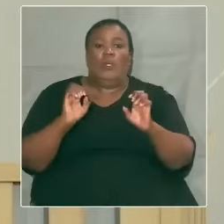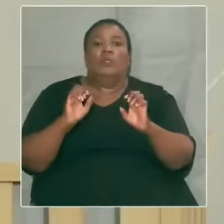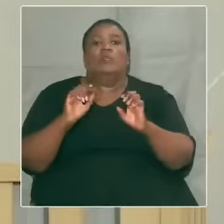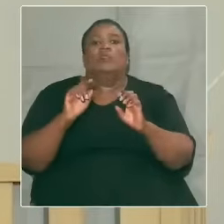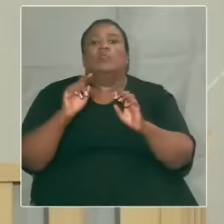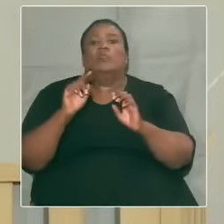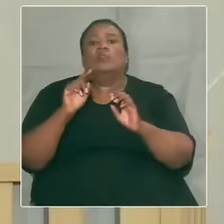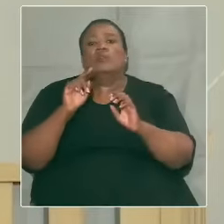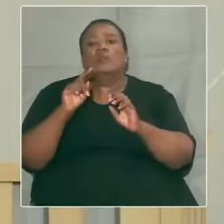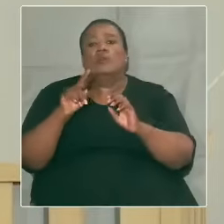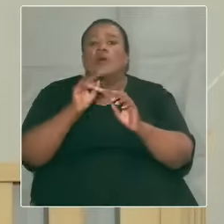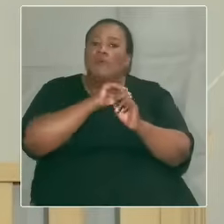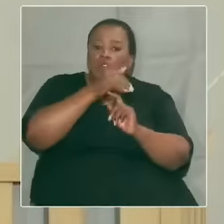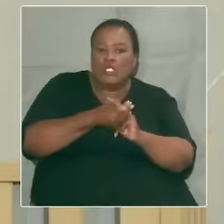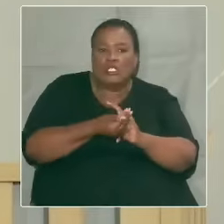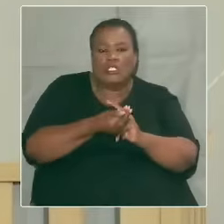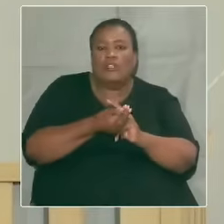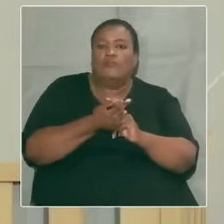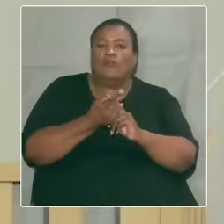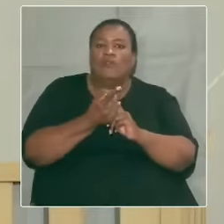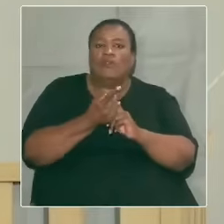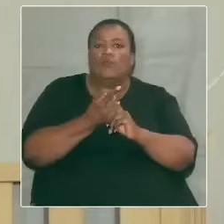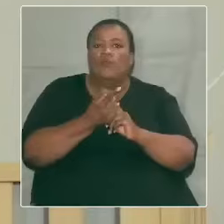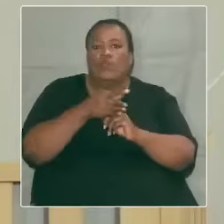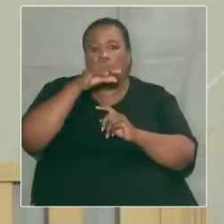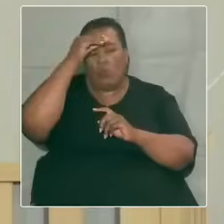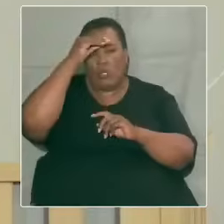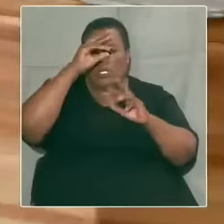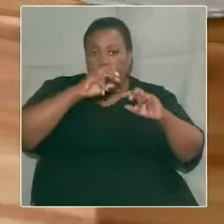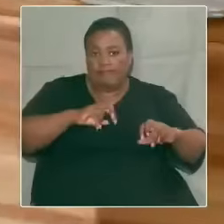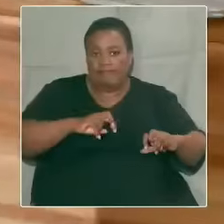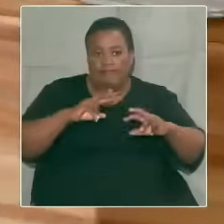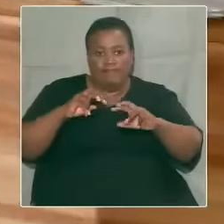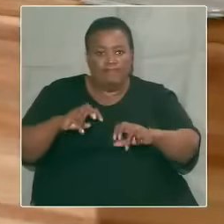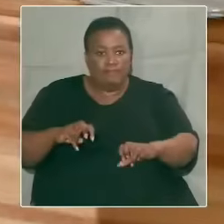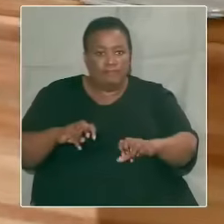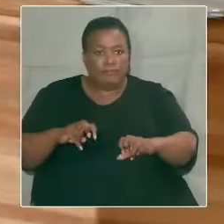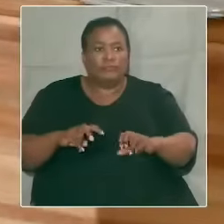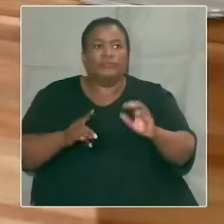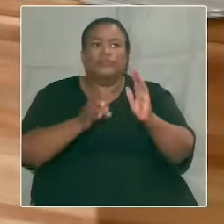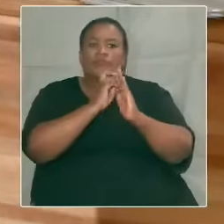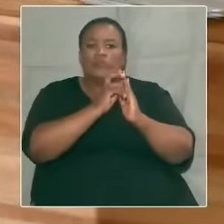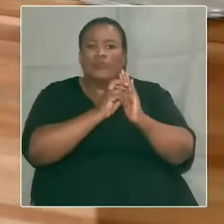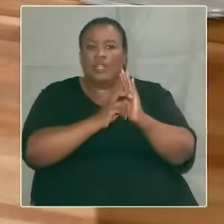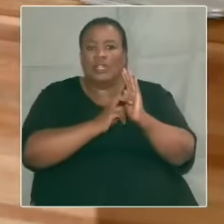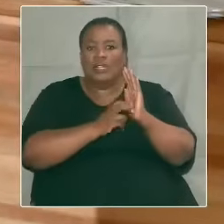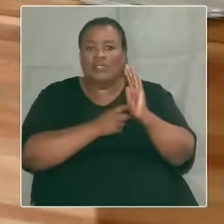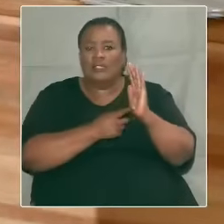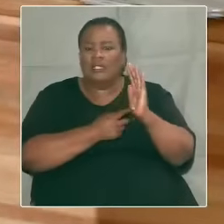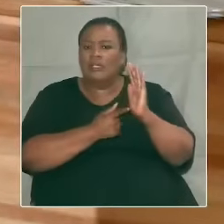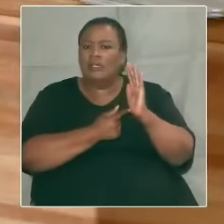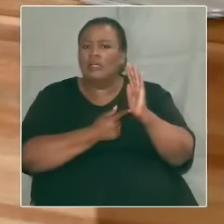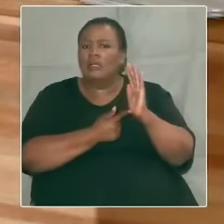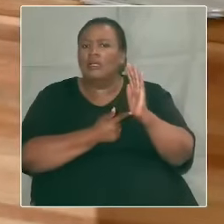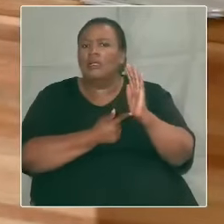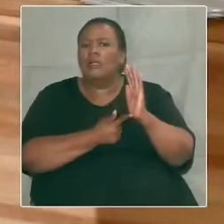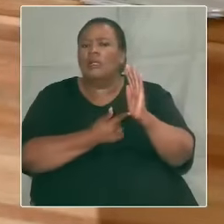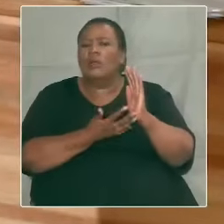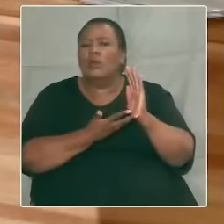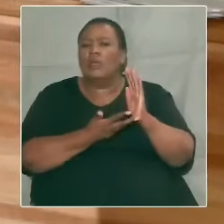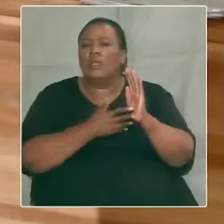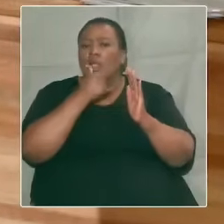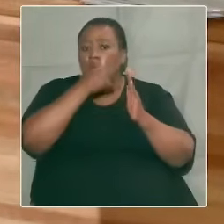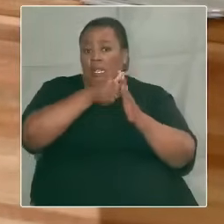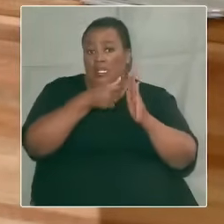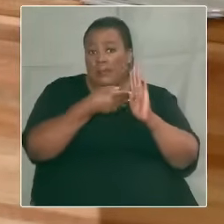investigators. The letter of the SPP... Yeah, and those measures are set out in that letter. In that letter. Which is at